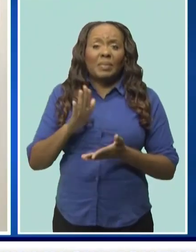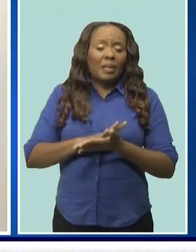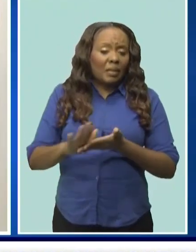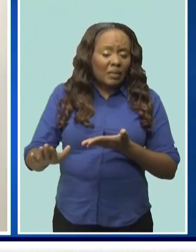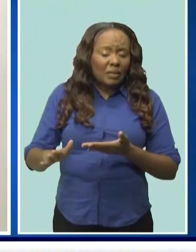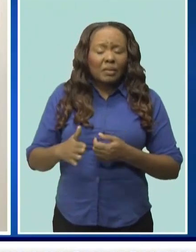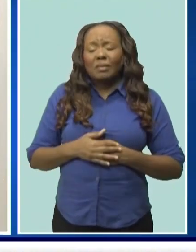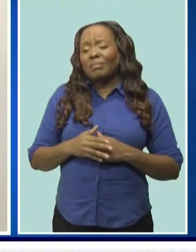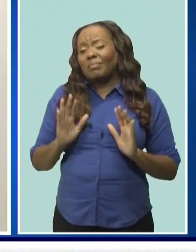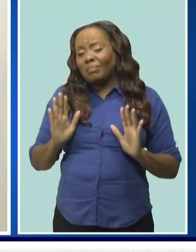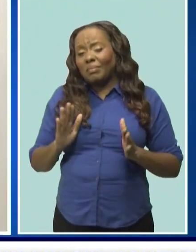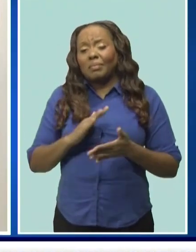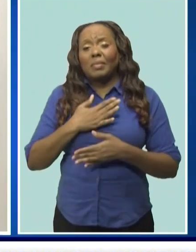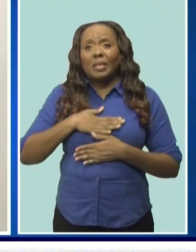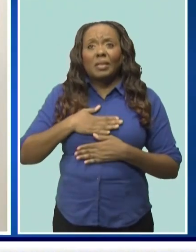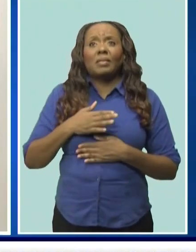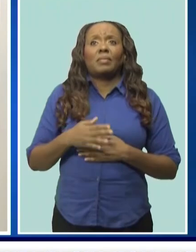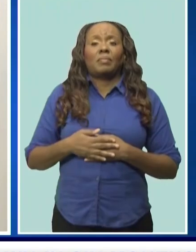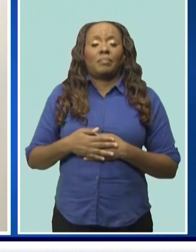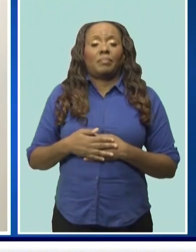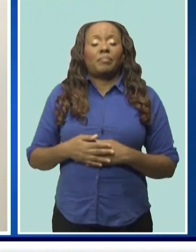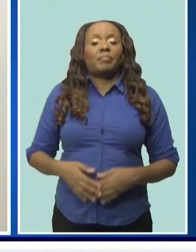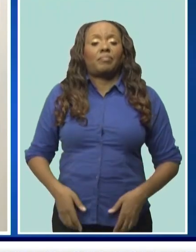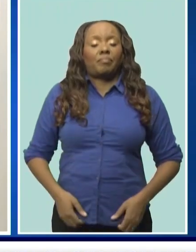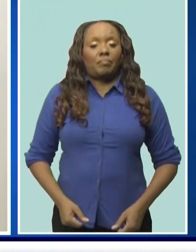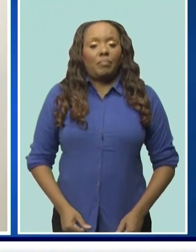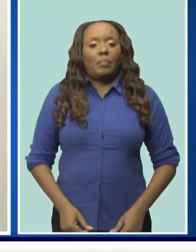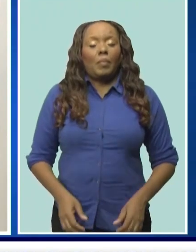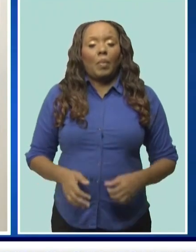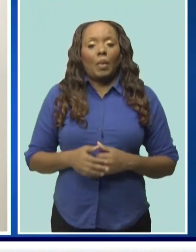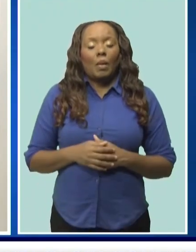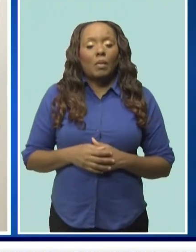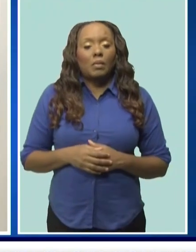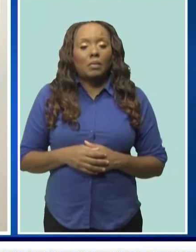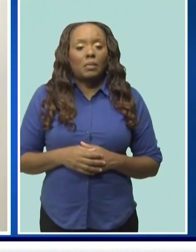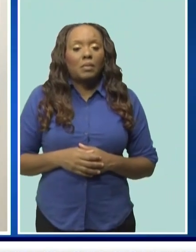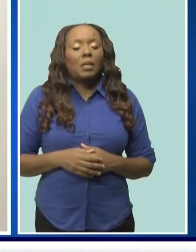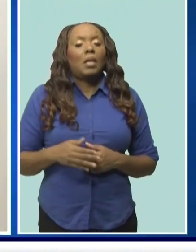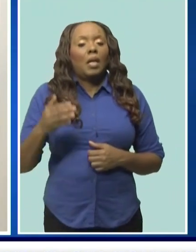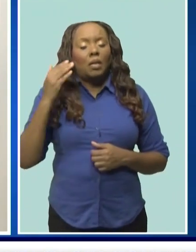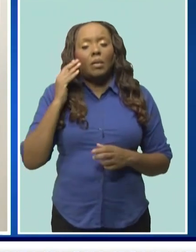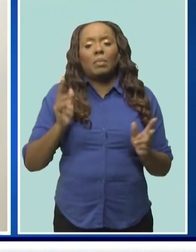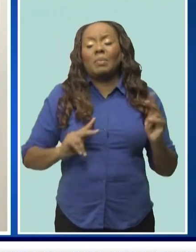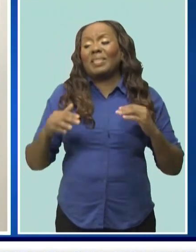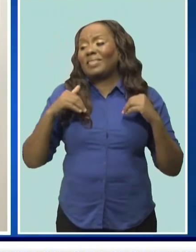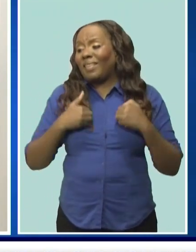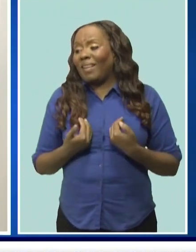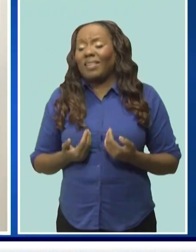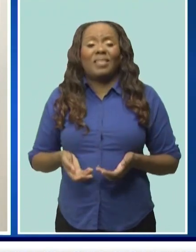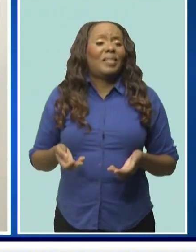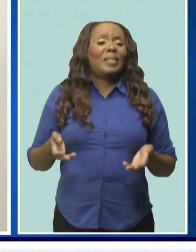know the reality is that everybody's doing questions, questionnaires. People are getting fatigued of